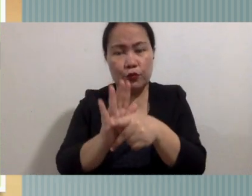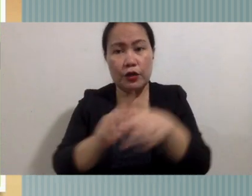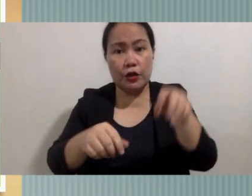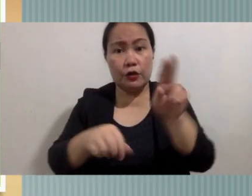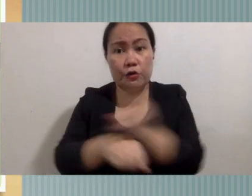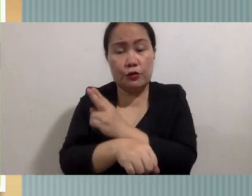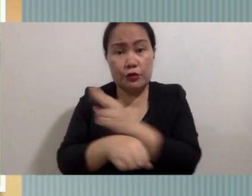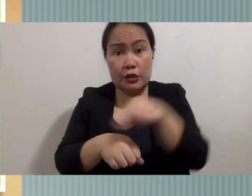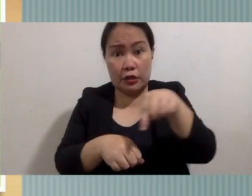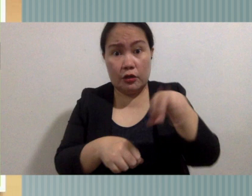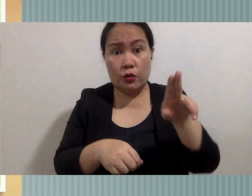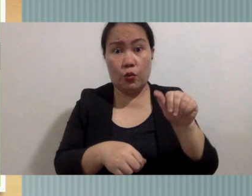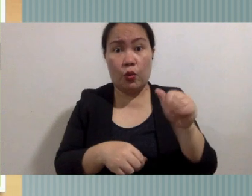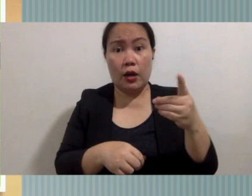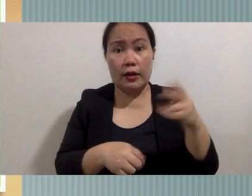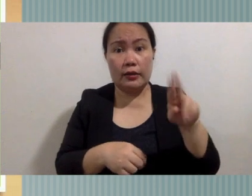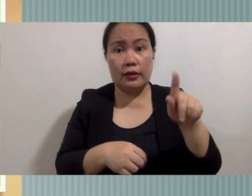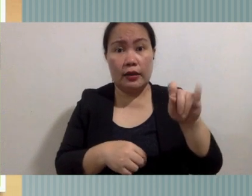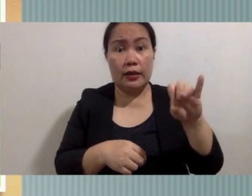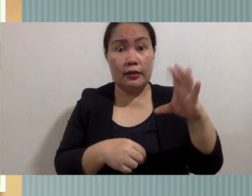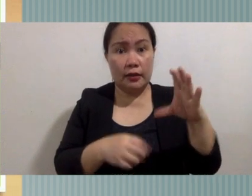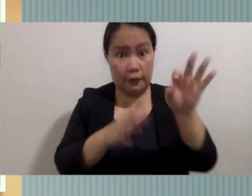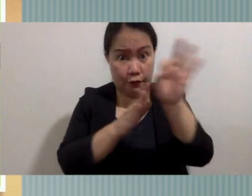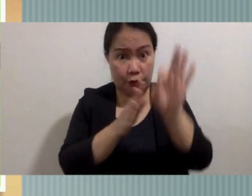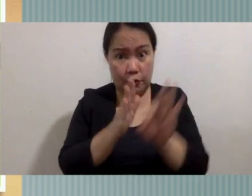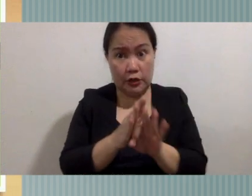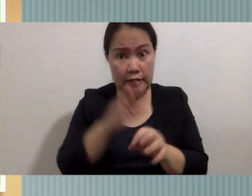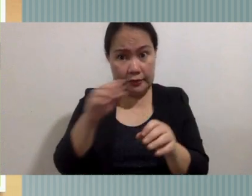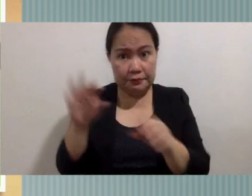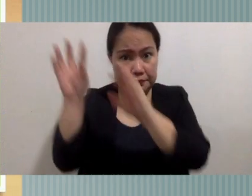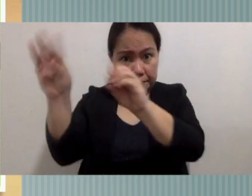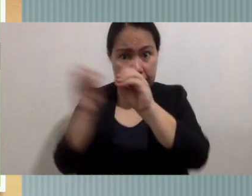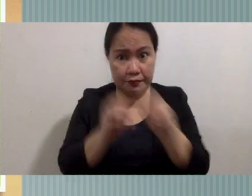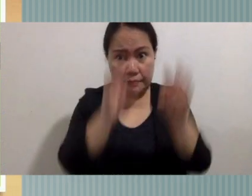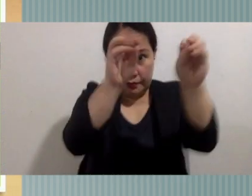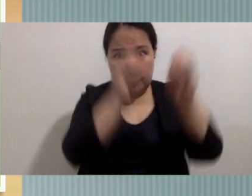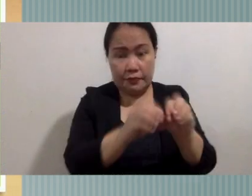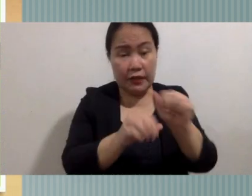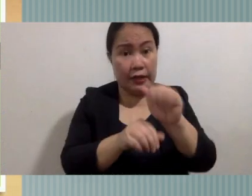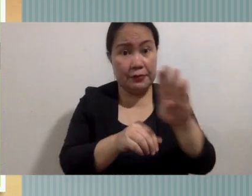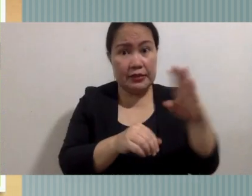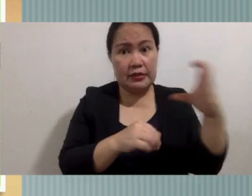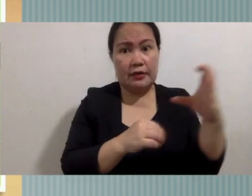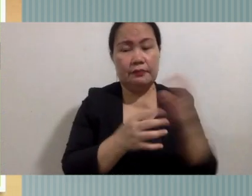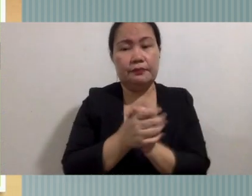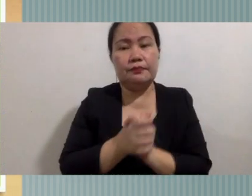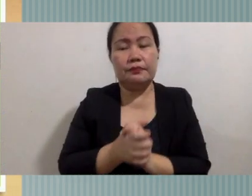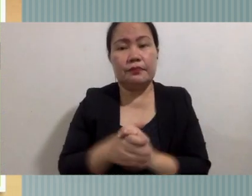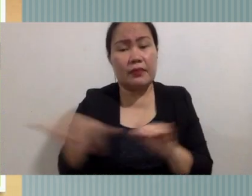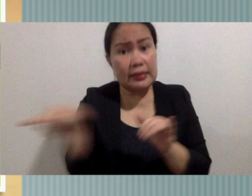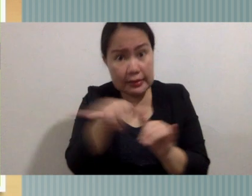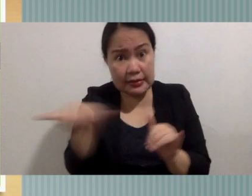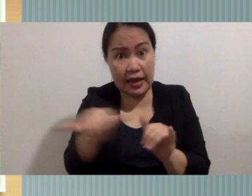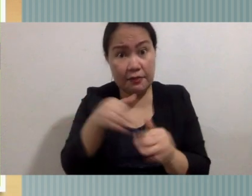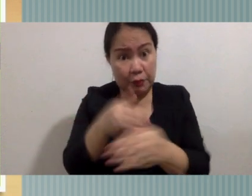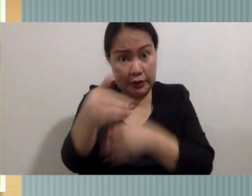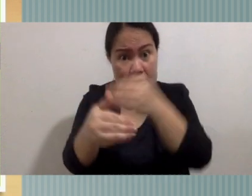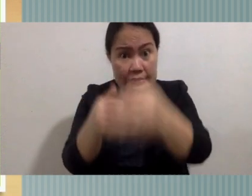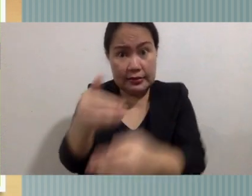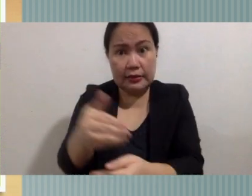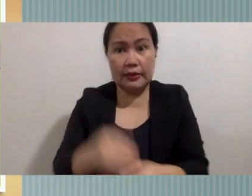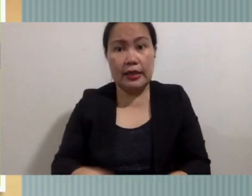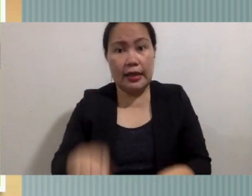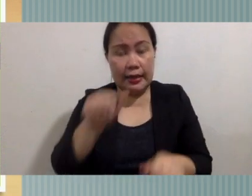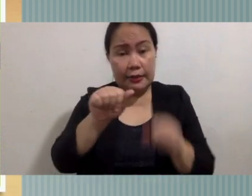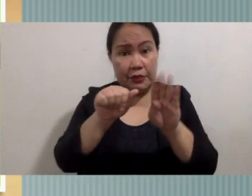natin. I-prove natin using quadratic formula. So, let us substitute the values. So, we will have,